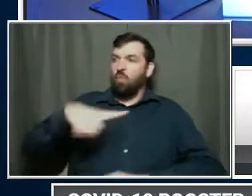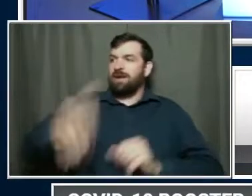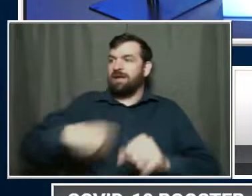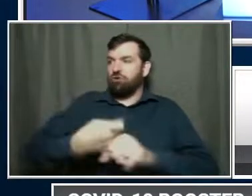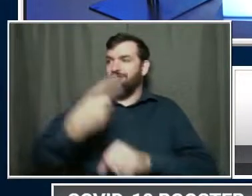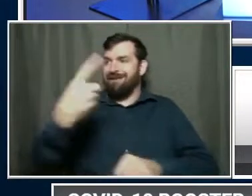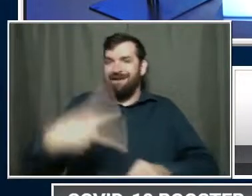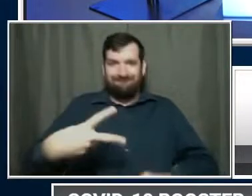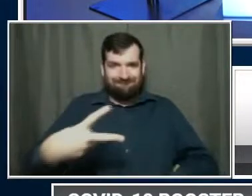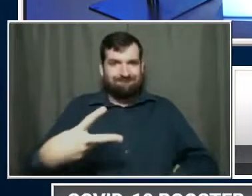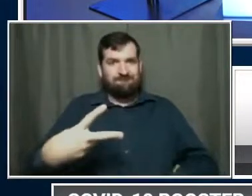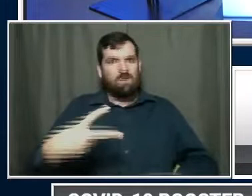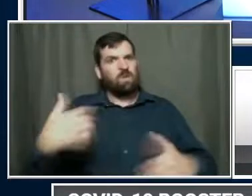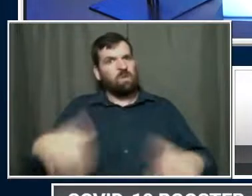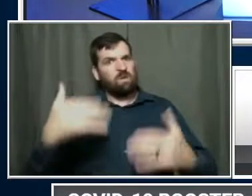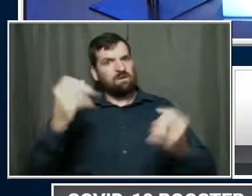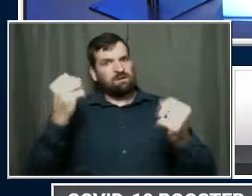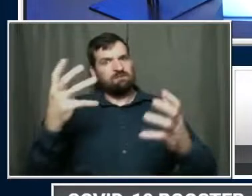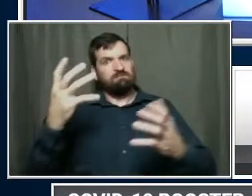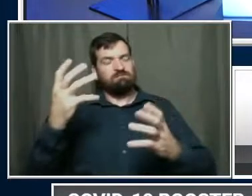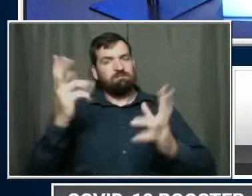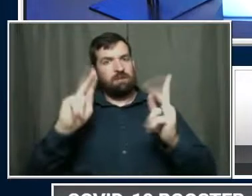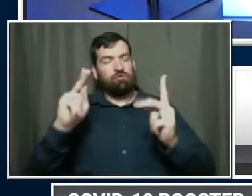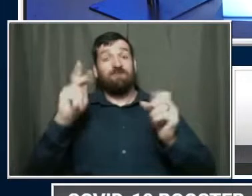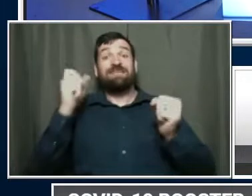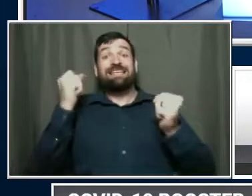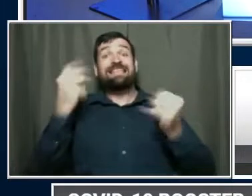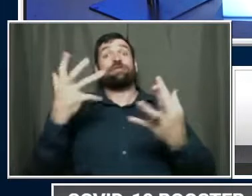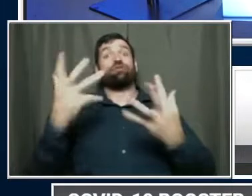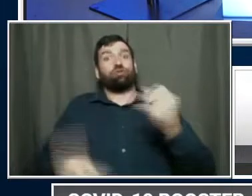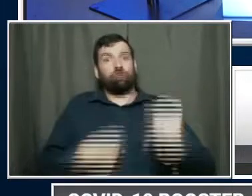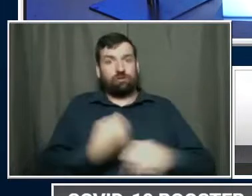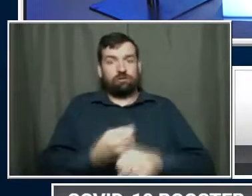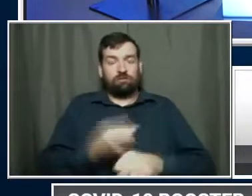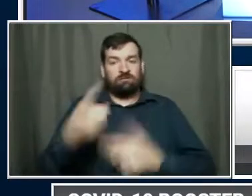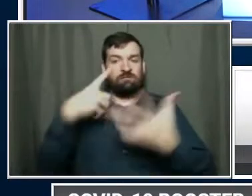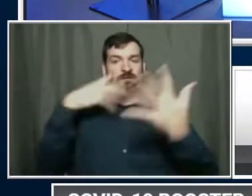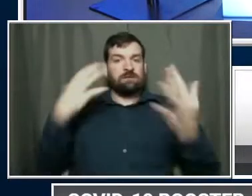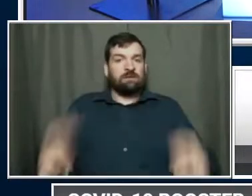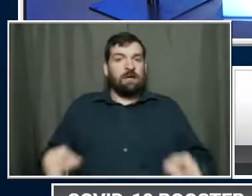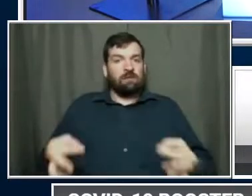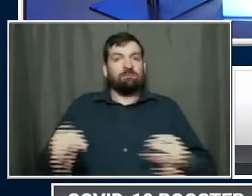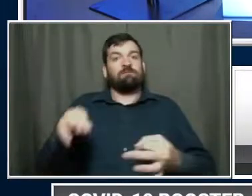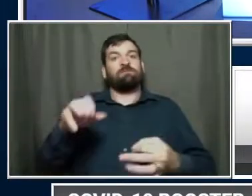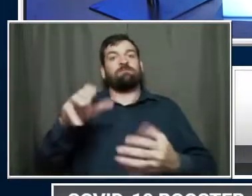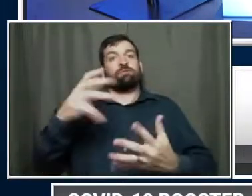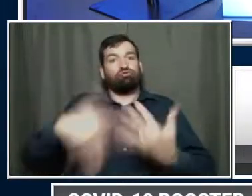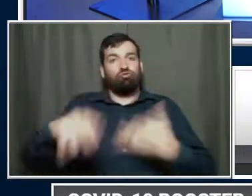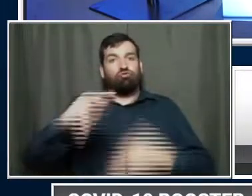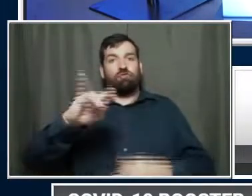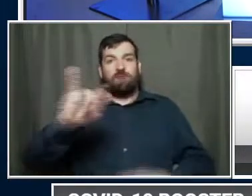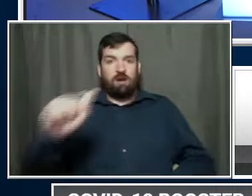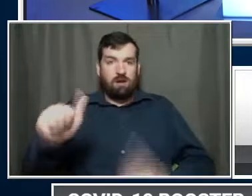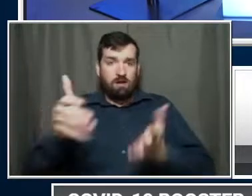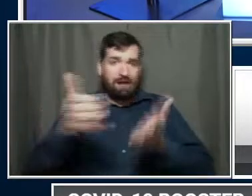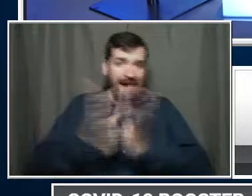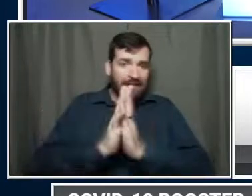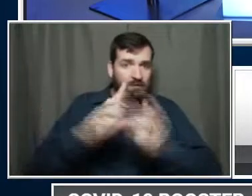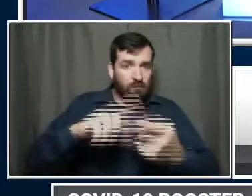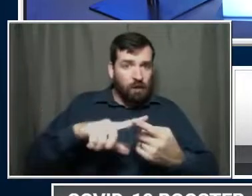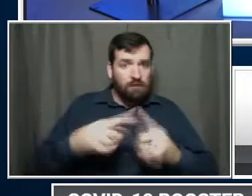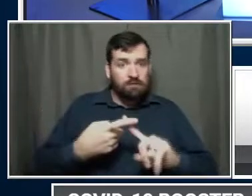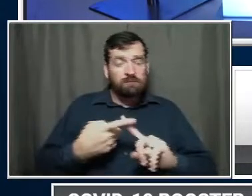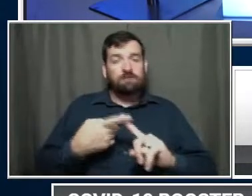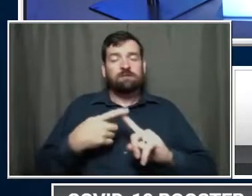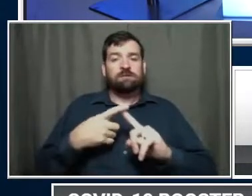And some people are on it for years and Yes, years. years. And years. So you made the decision to go to social media, ask friends. You kind of put together a